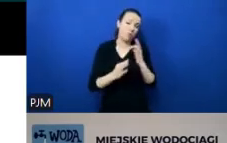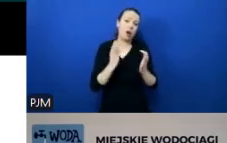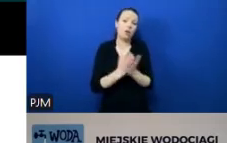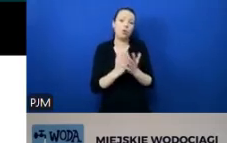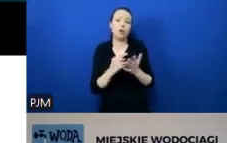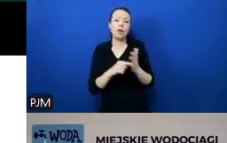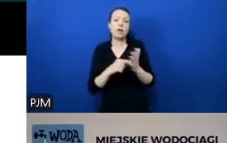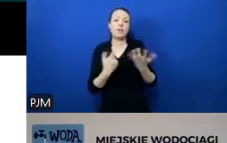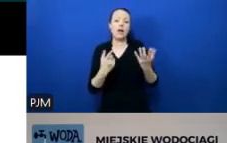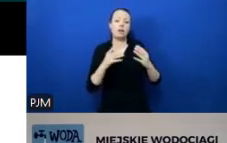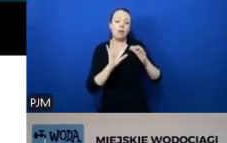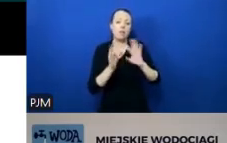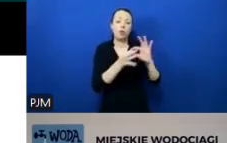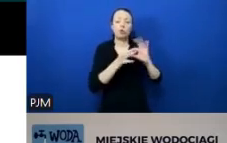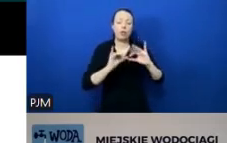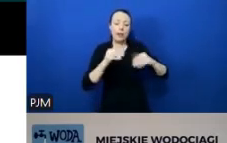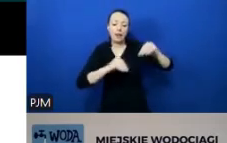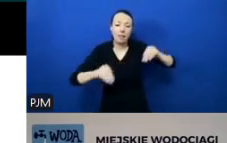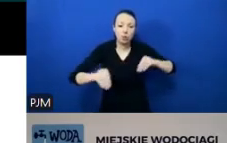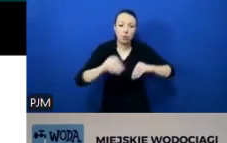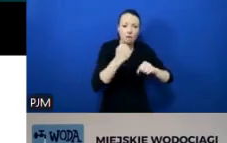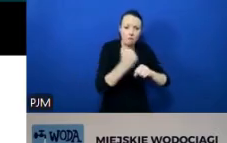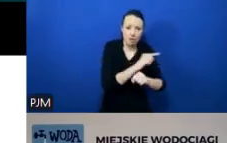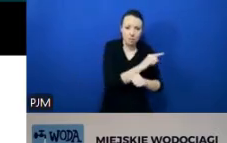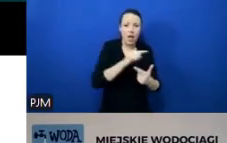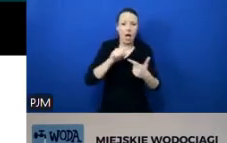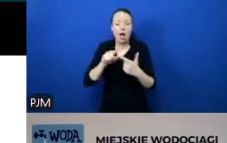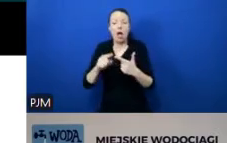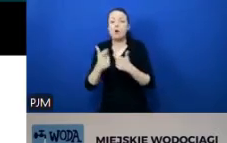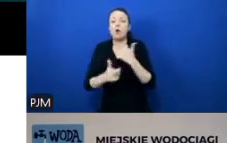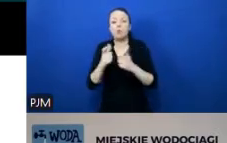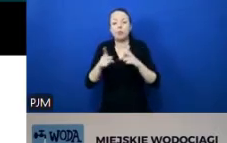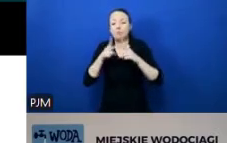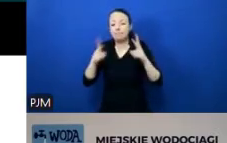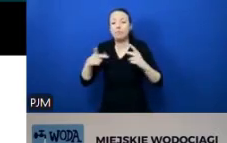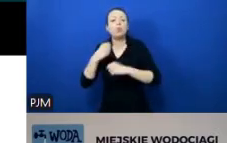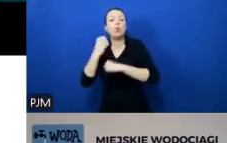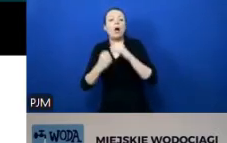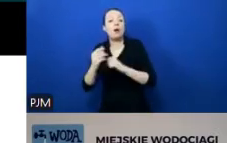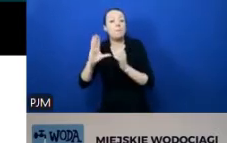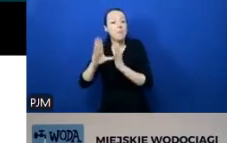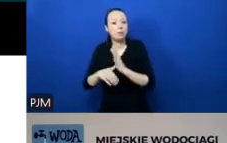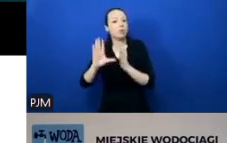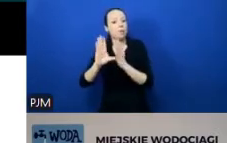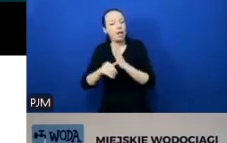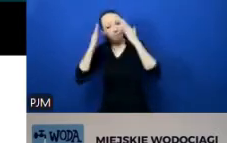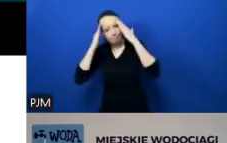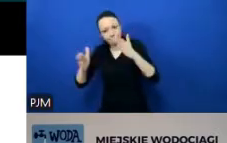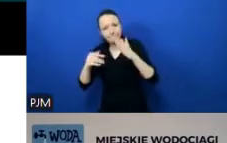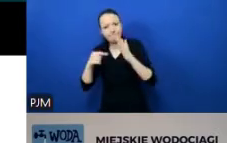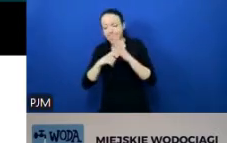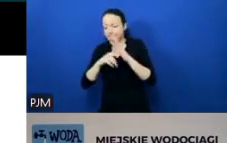was done in the framework of this hard infrastructure, this time we collaborate with the city, and the city